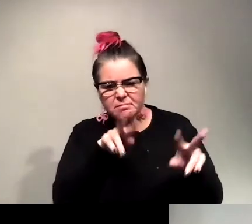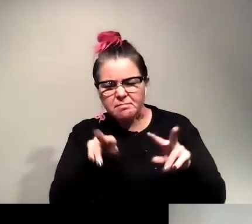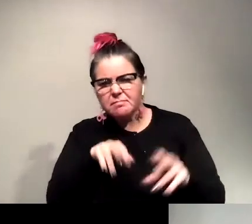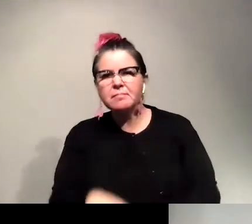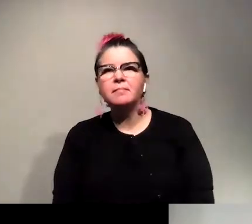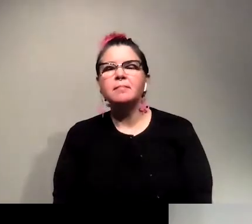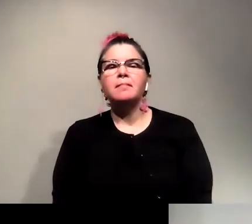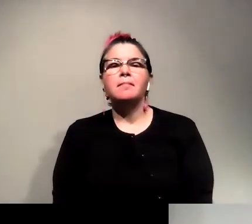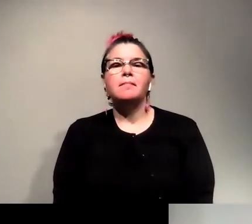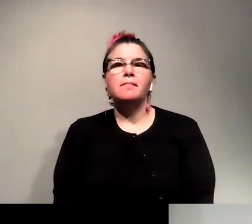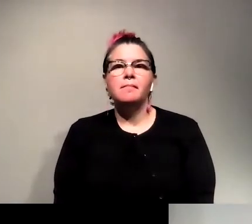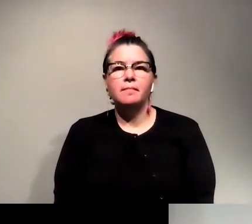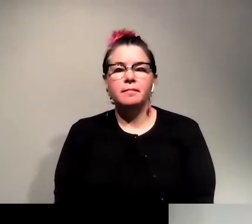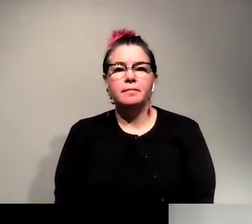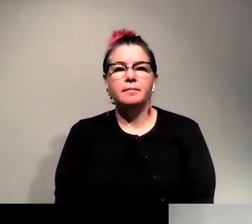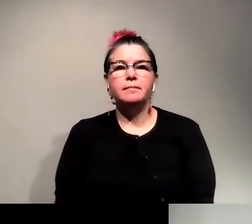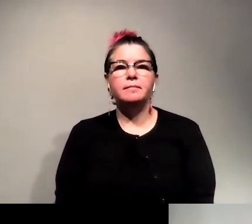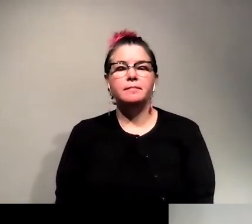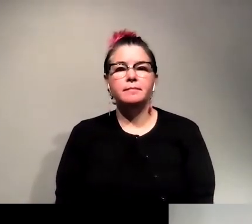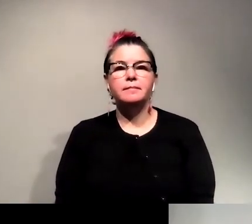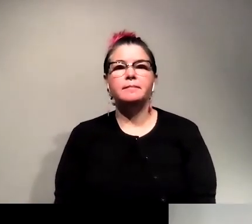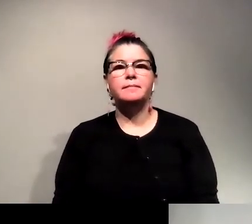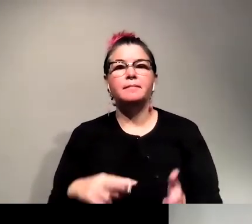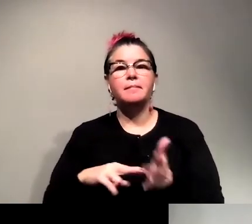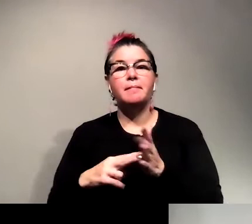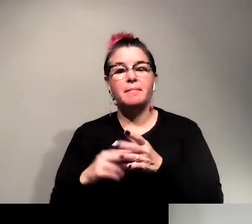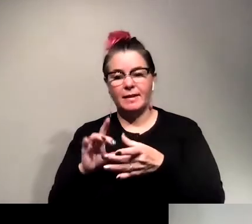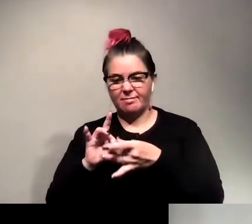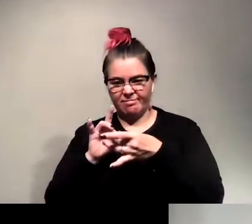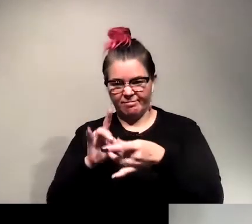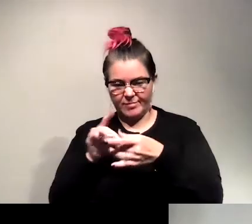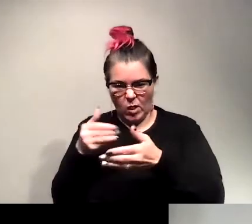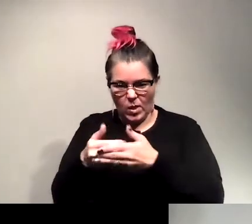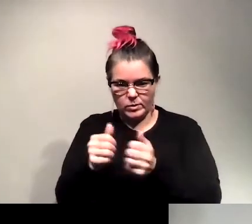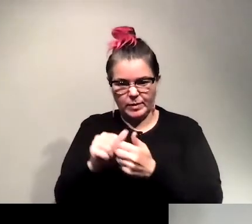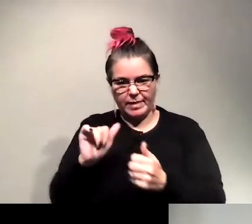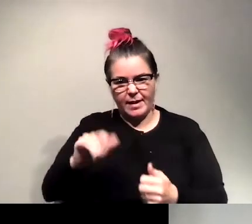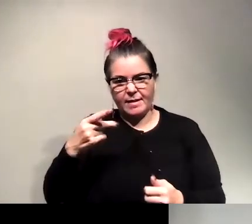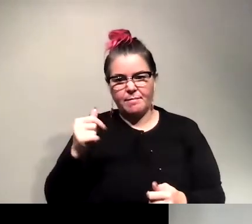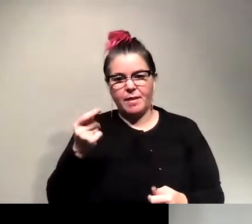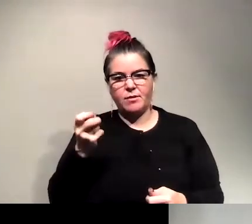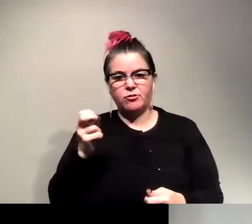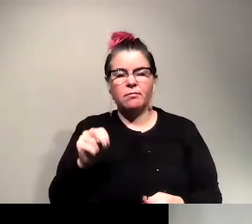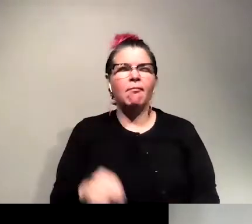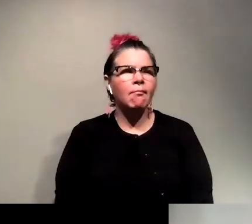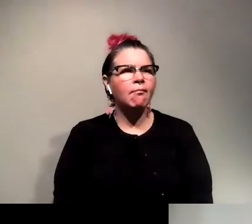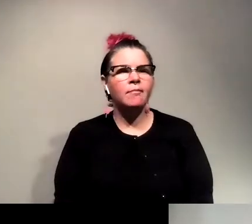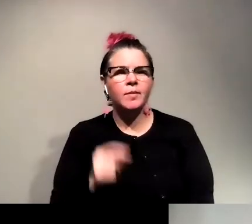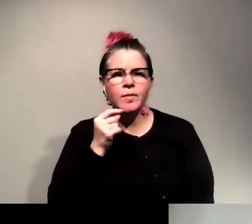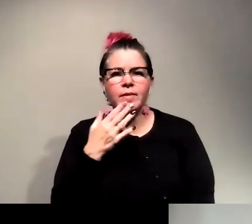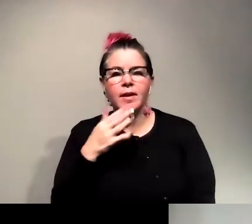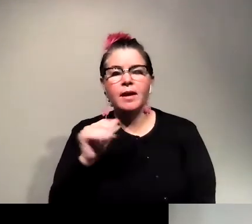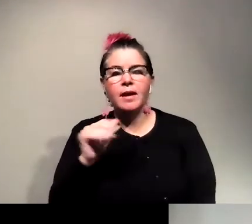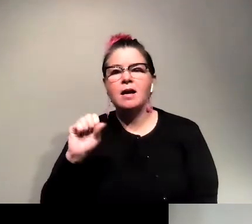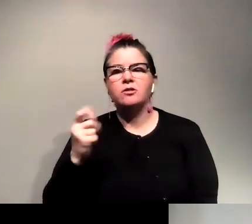But doing so, you really get a great, really close relationship with the pathogen. Totally. Awesome. Thanks. Ashley wants